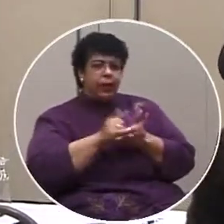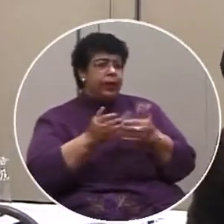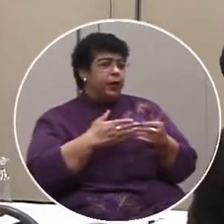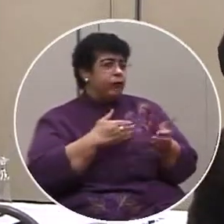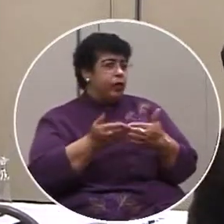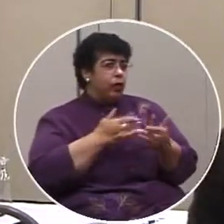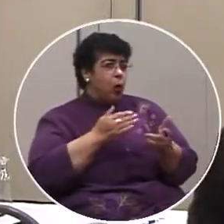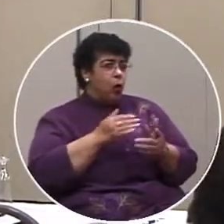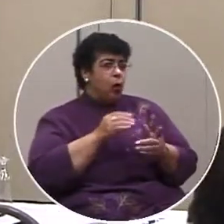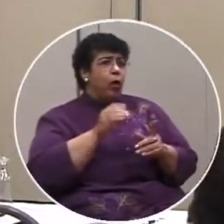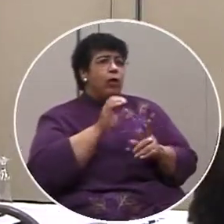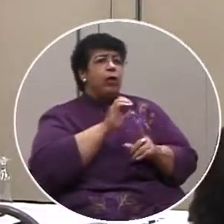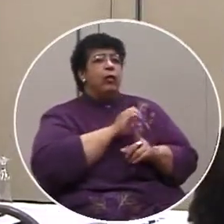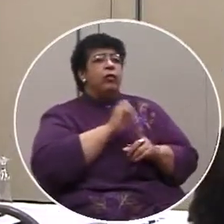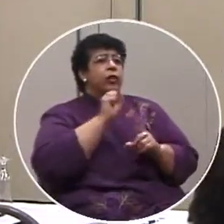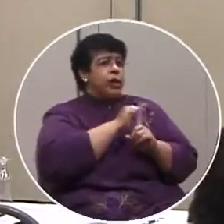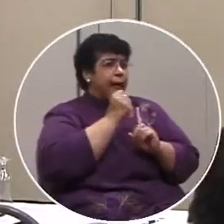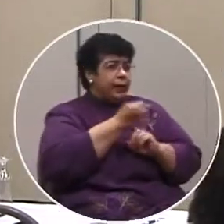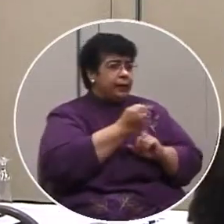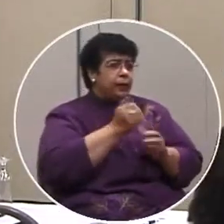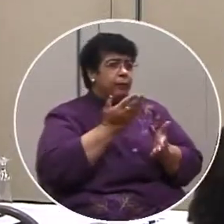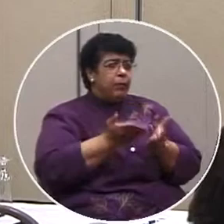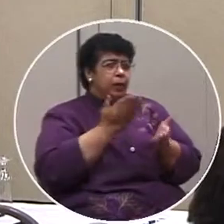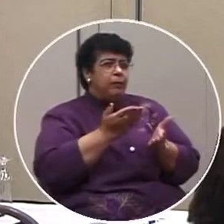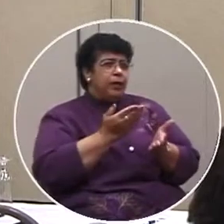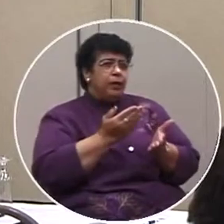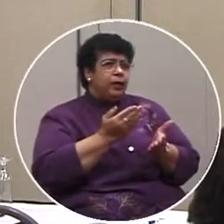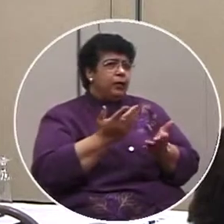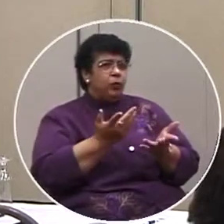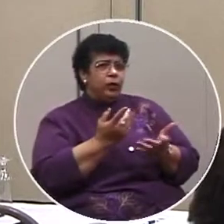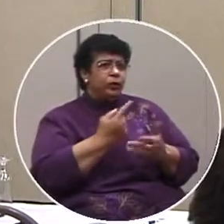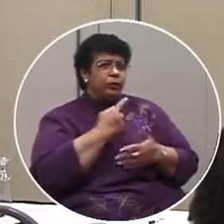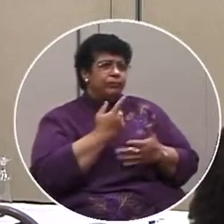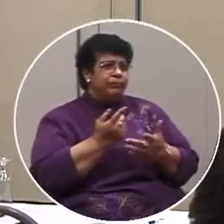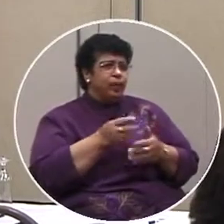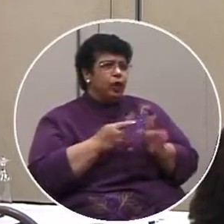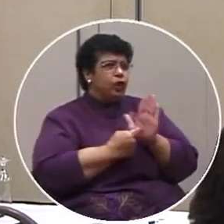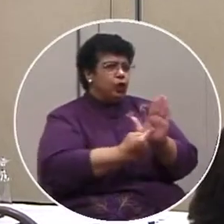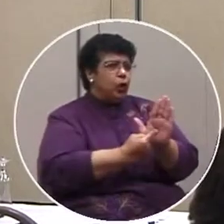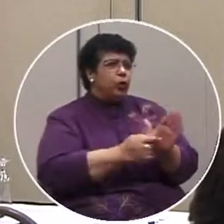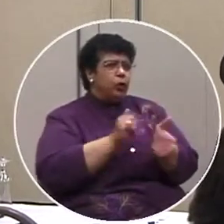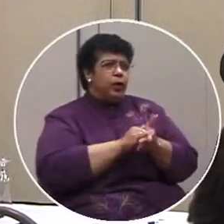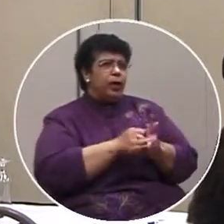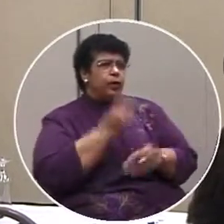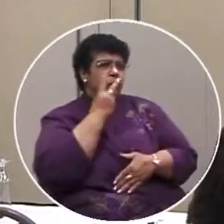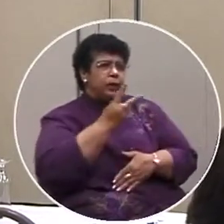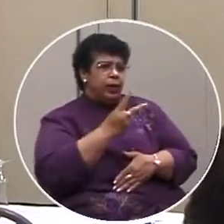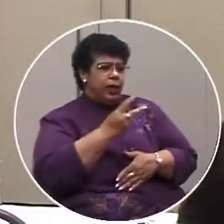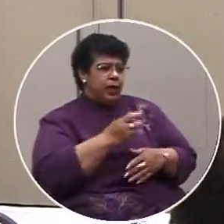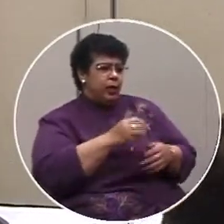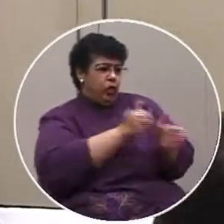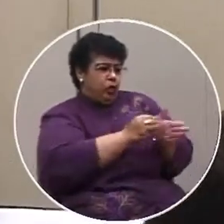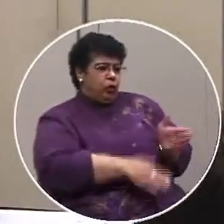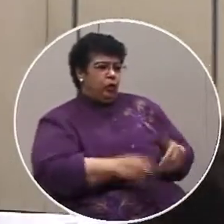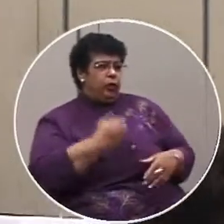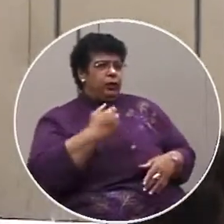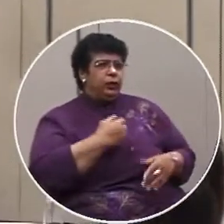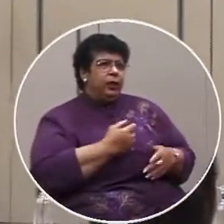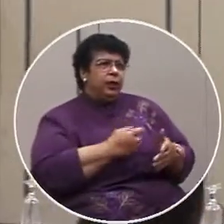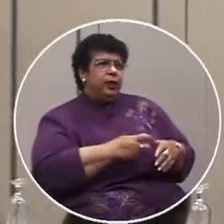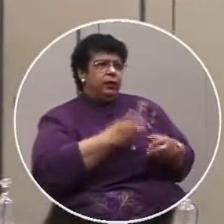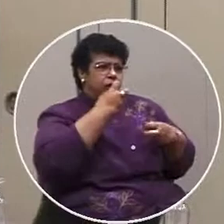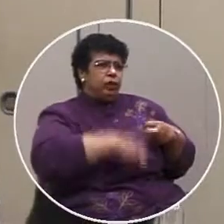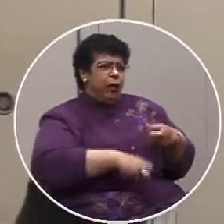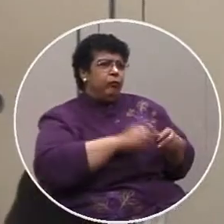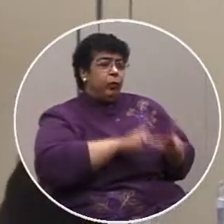the case that might call to you because of your frustration level is your toughest student, the student who is creating the